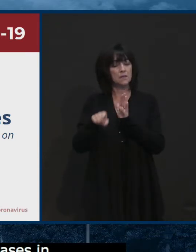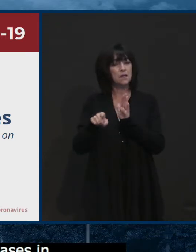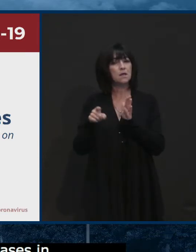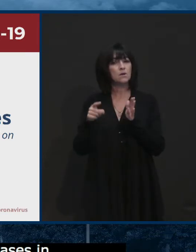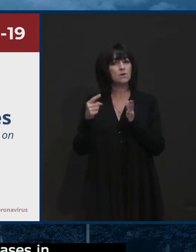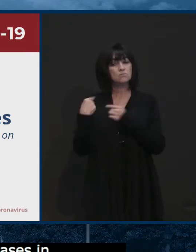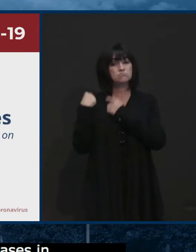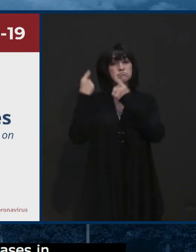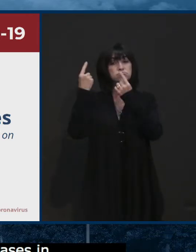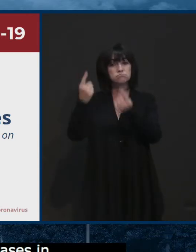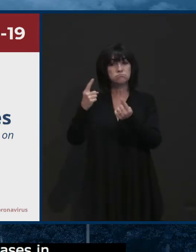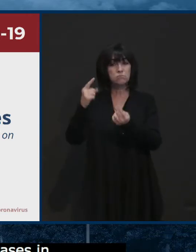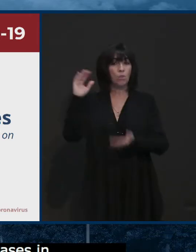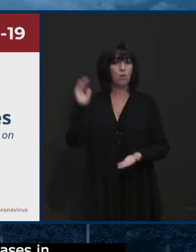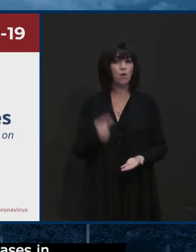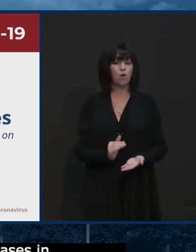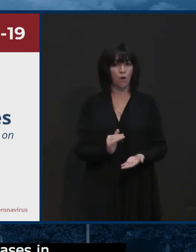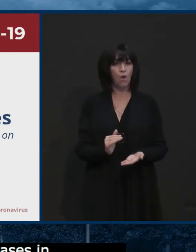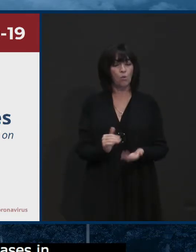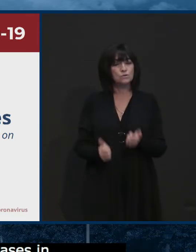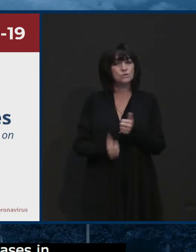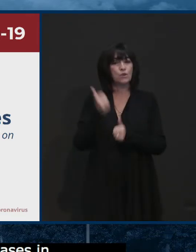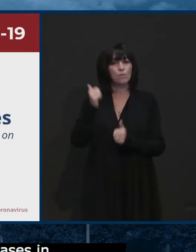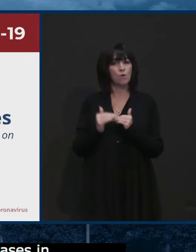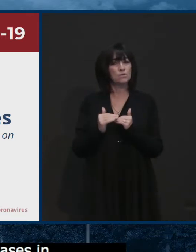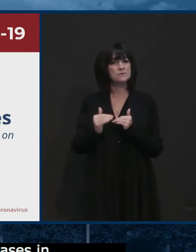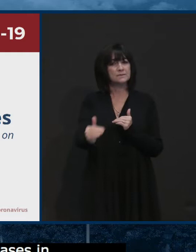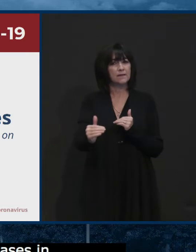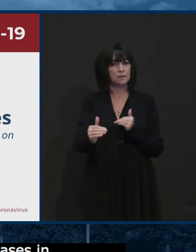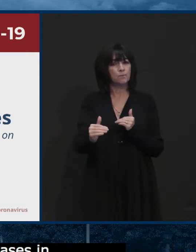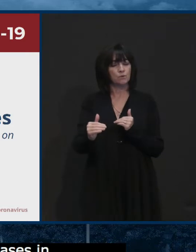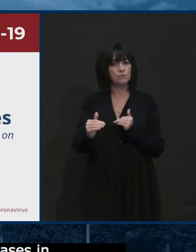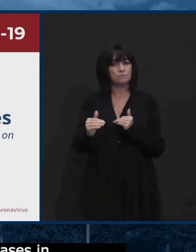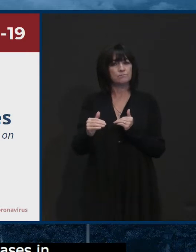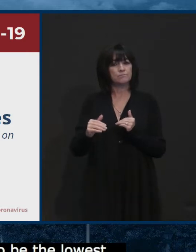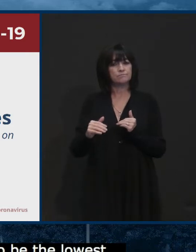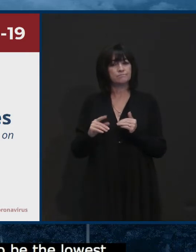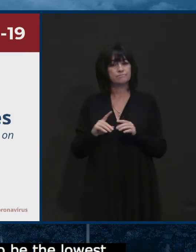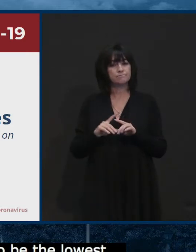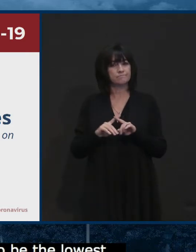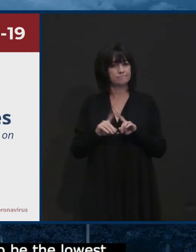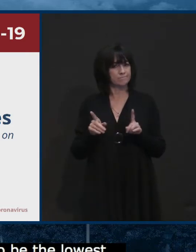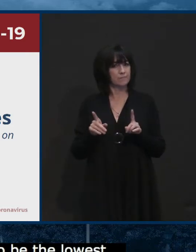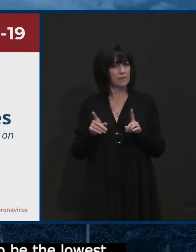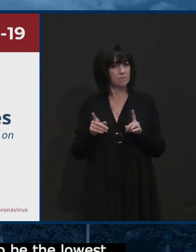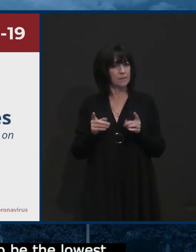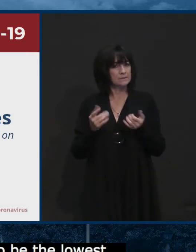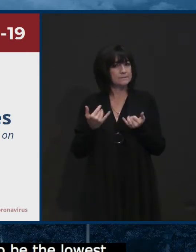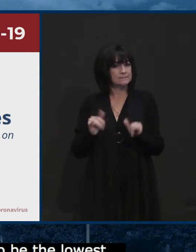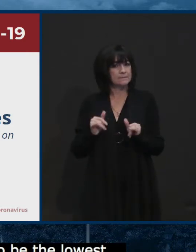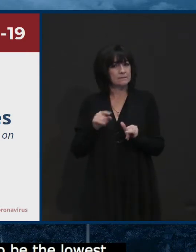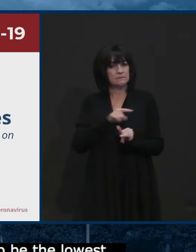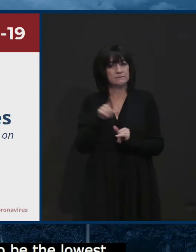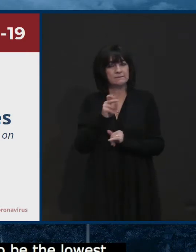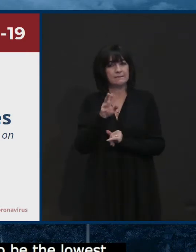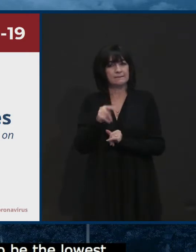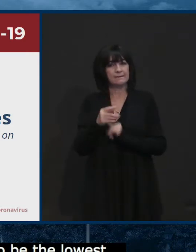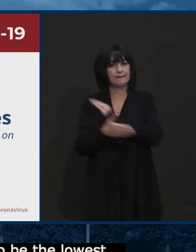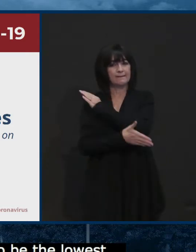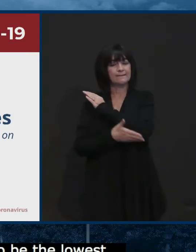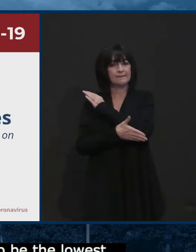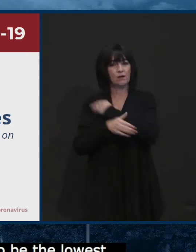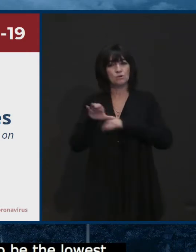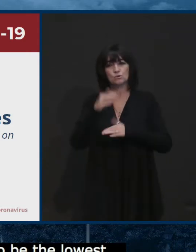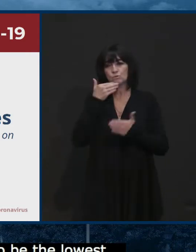and most stable, if that's the right terminology, but just doing a pretty good job in Kent County with respect